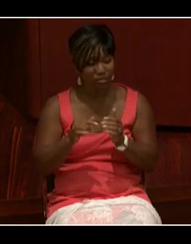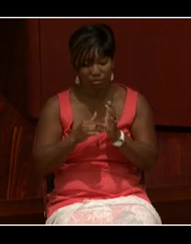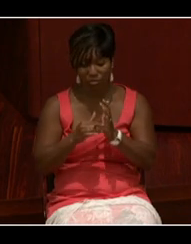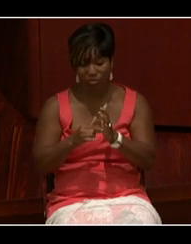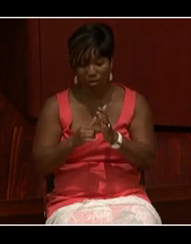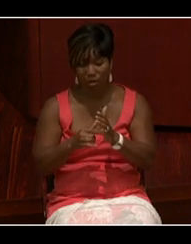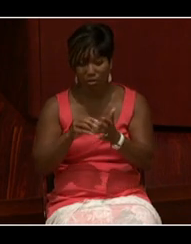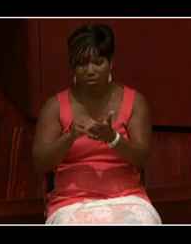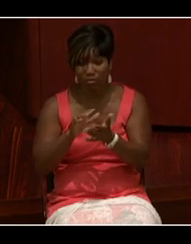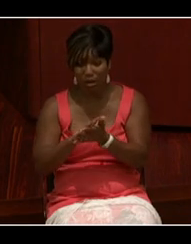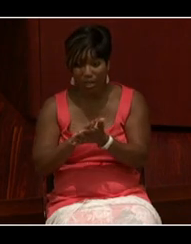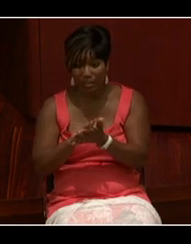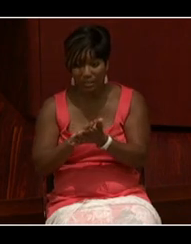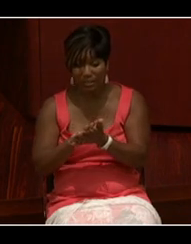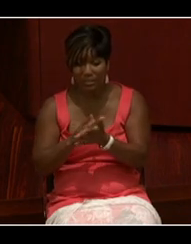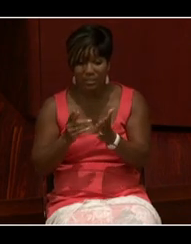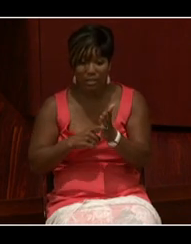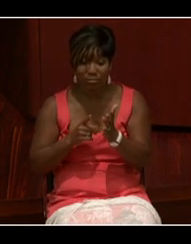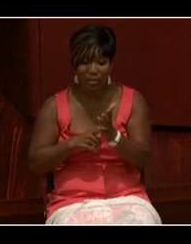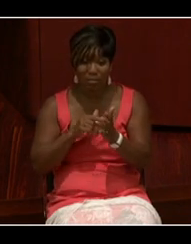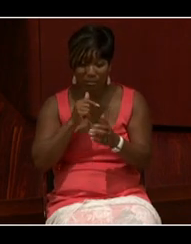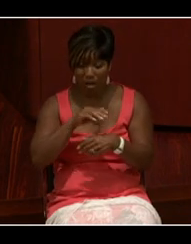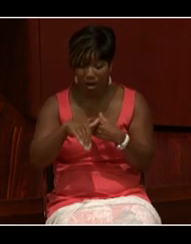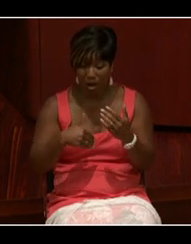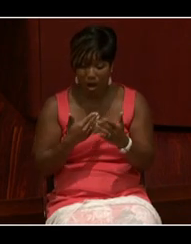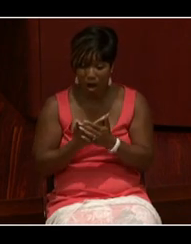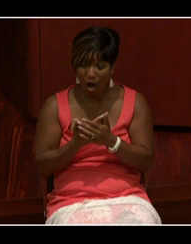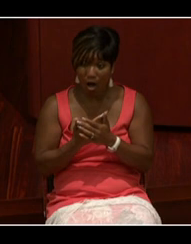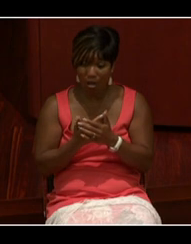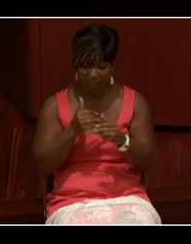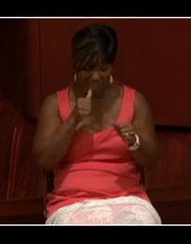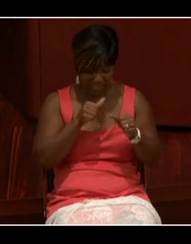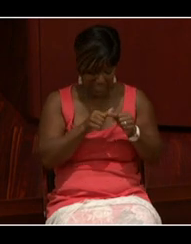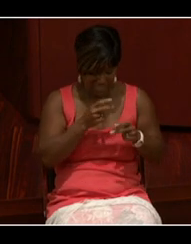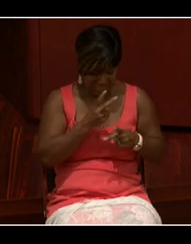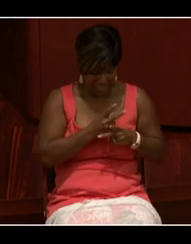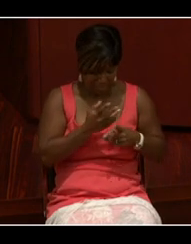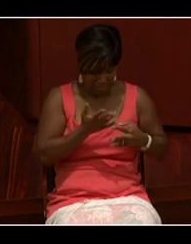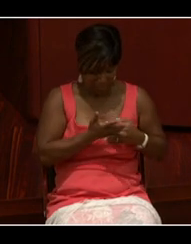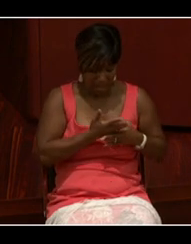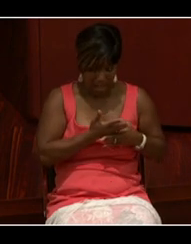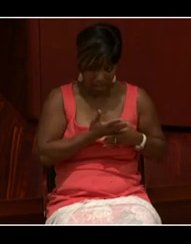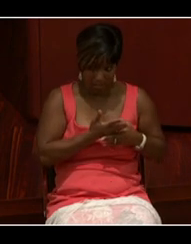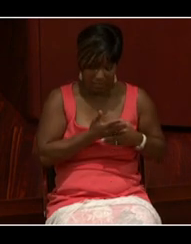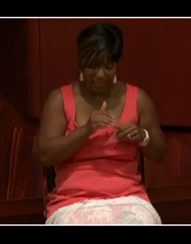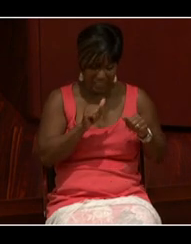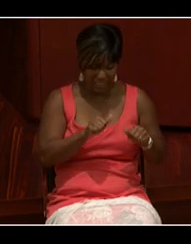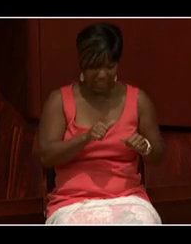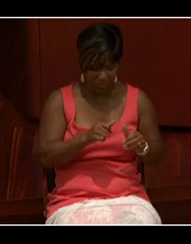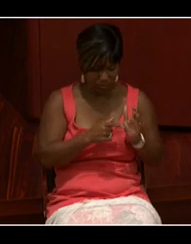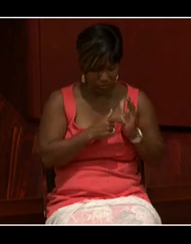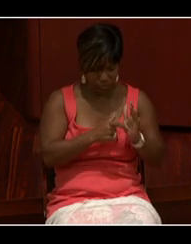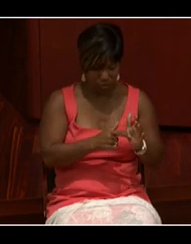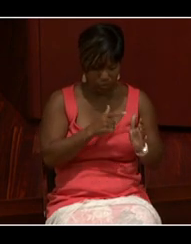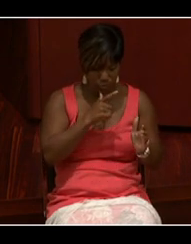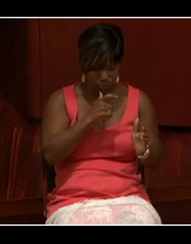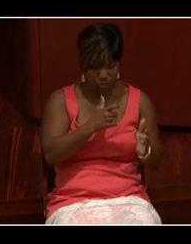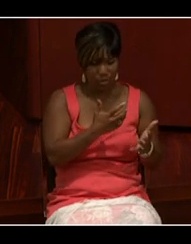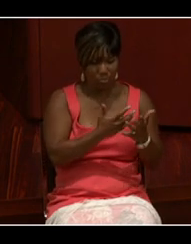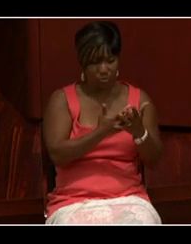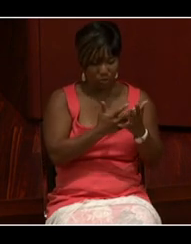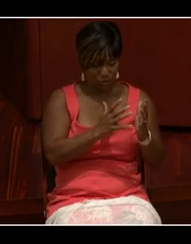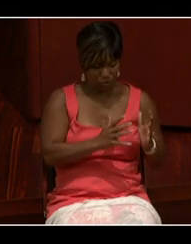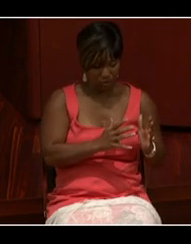So sometimes not all the correspondence is kept in the files, and these can reveal details about who it is a prisoner